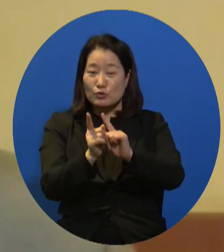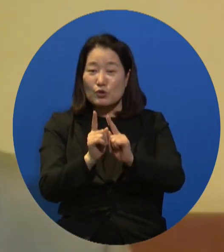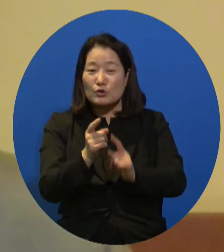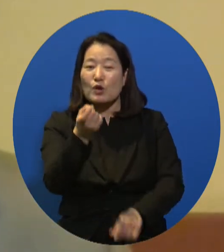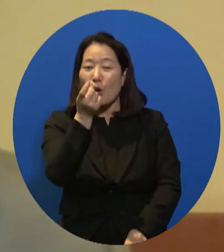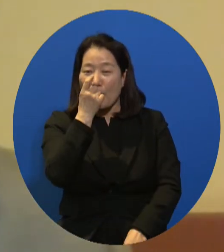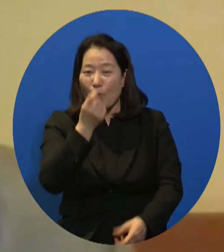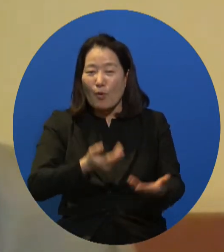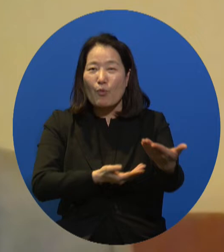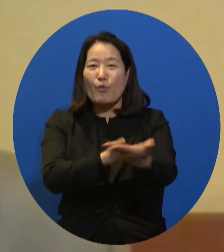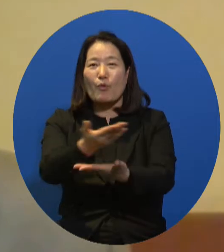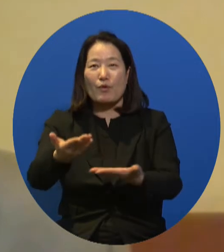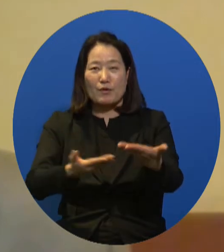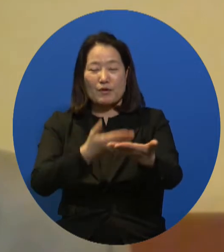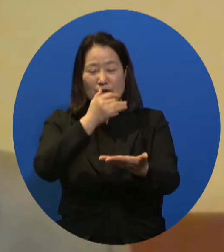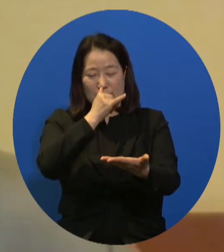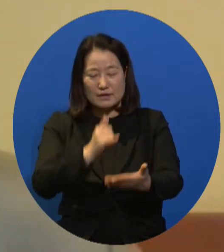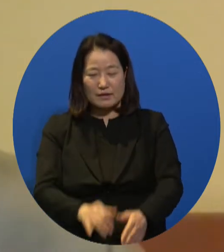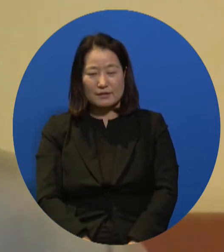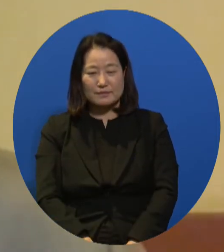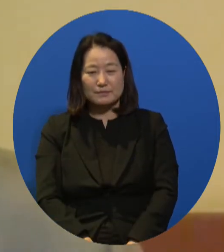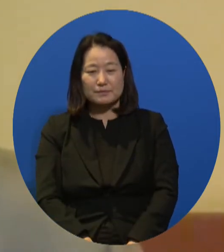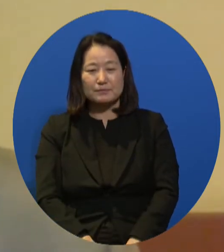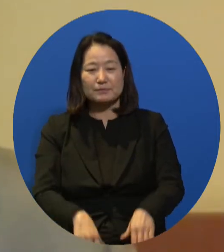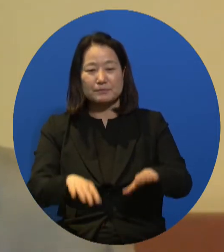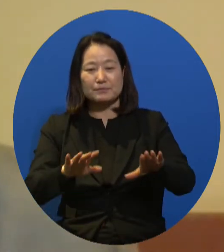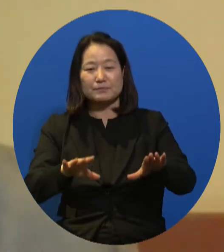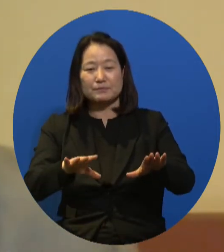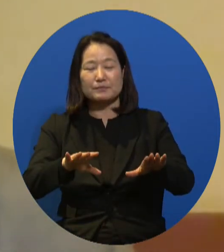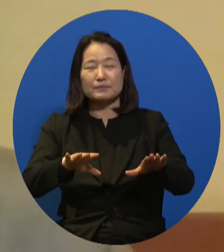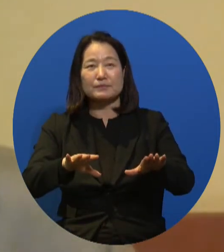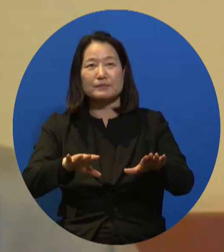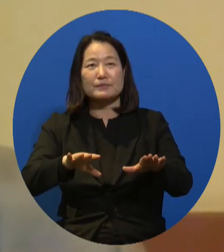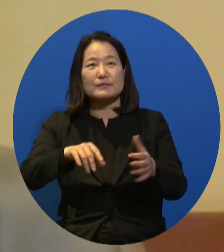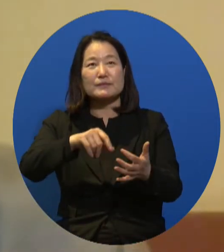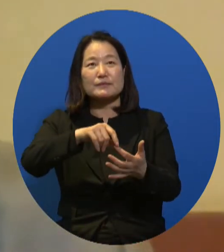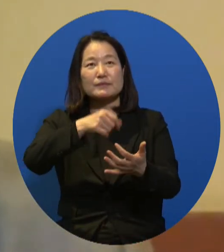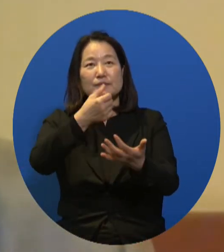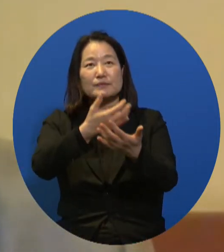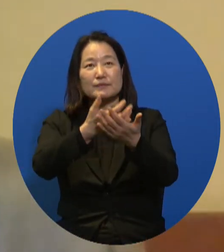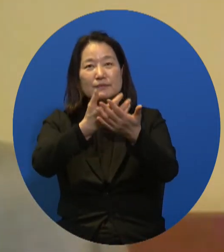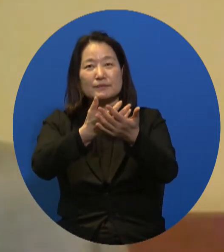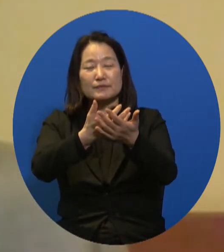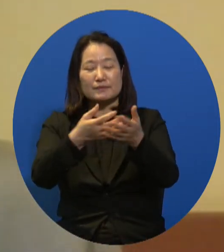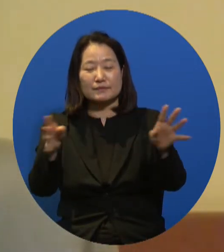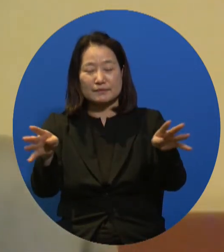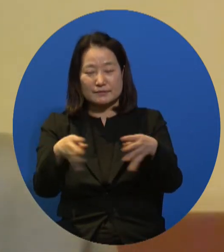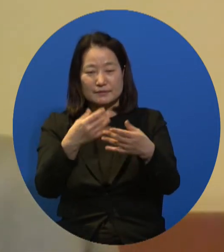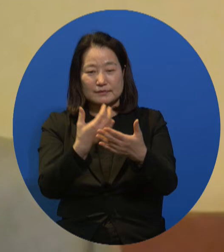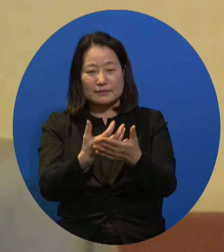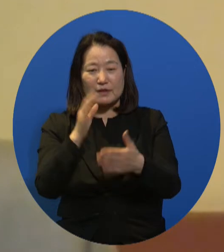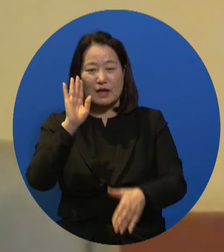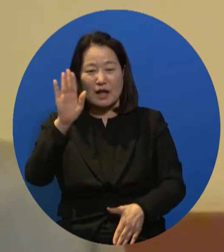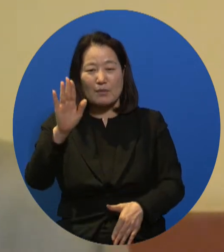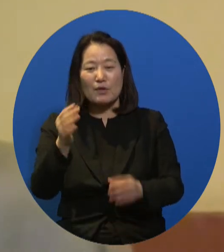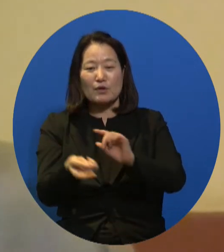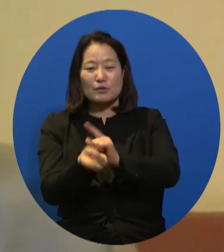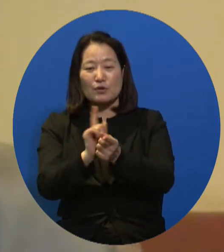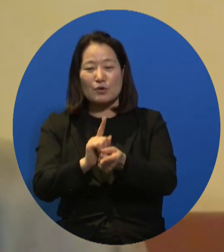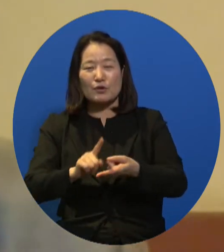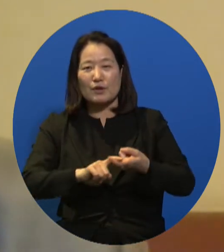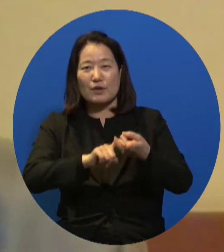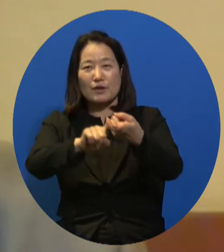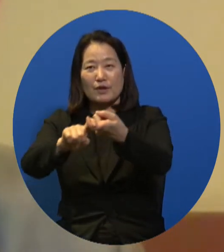and support and solidarity as you move forward on this path. And we wish you all a very successful